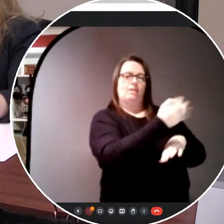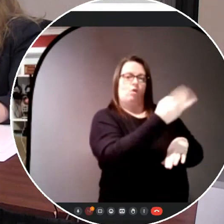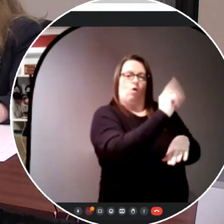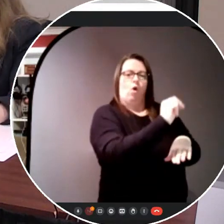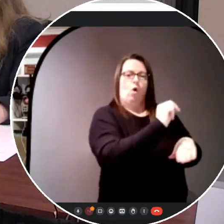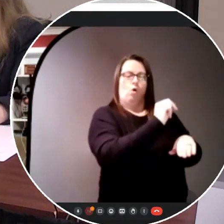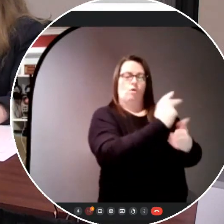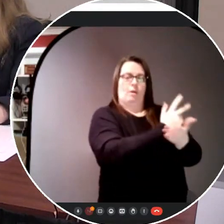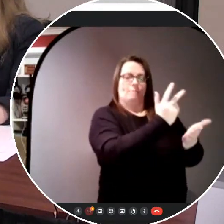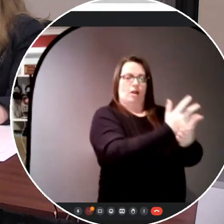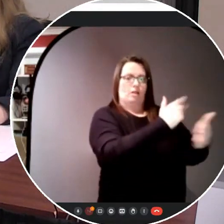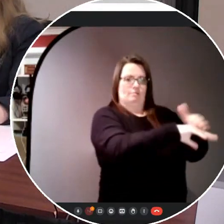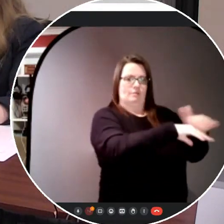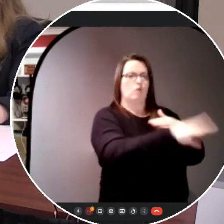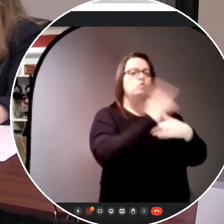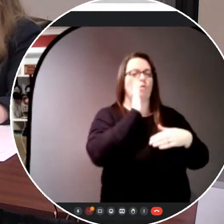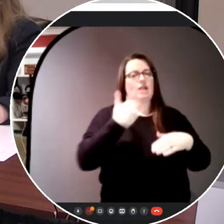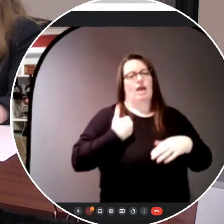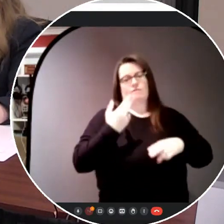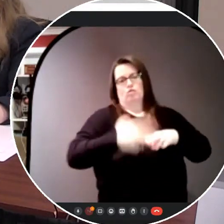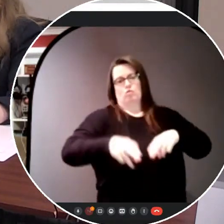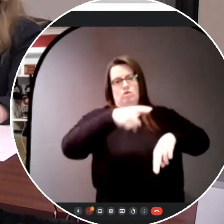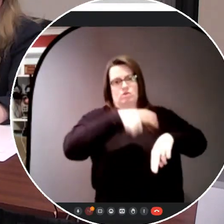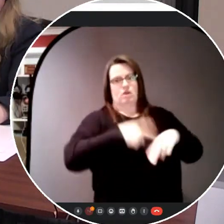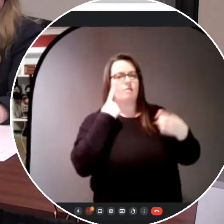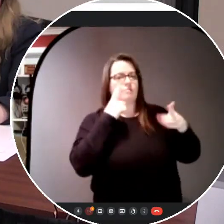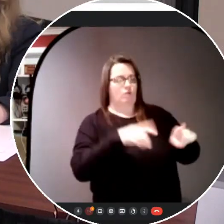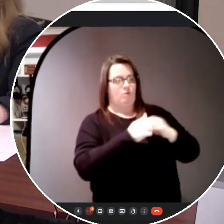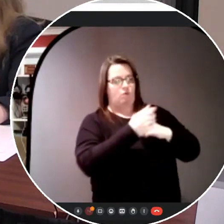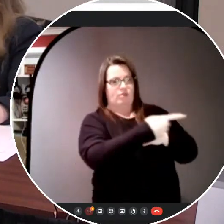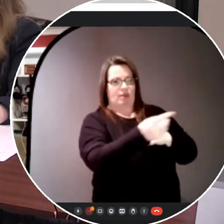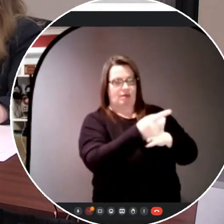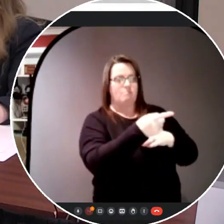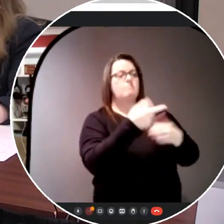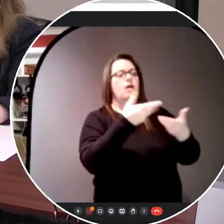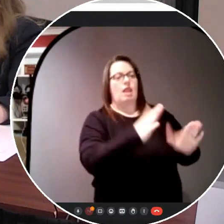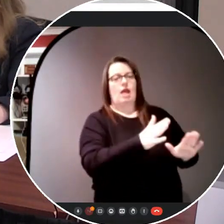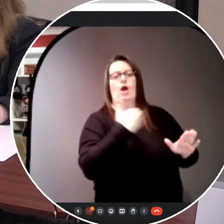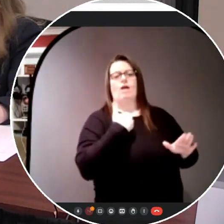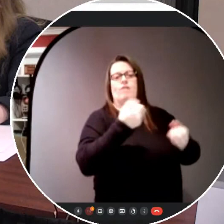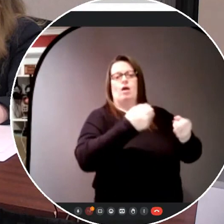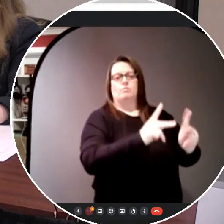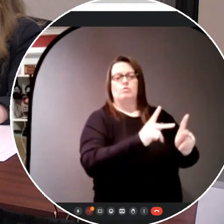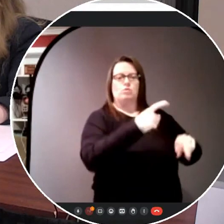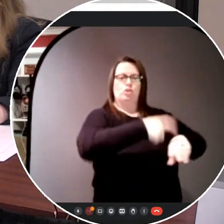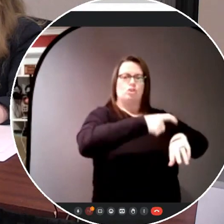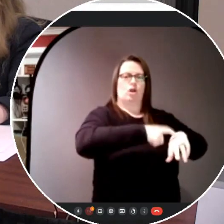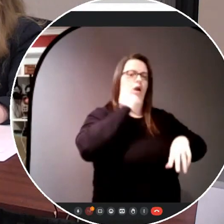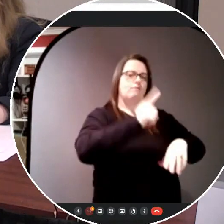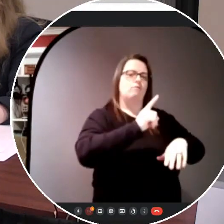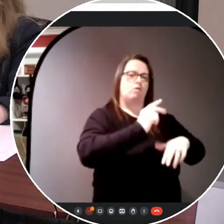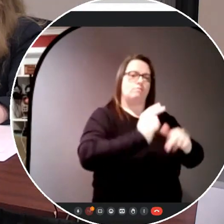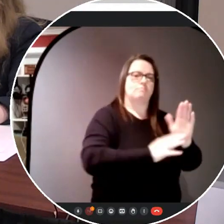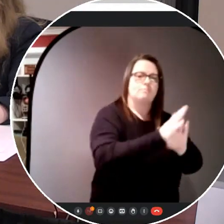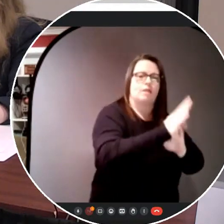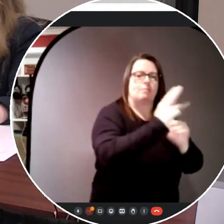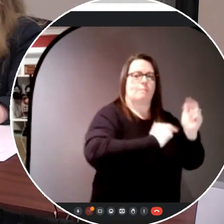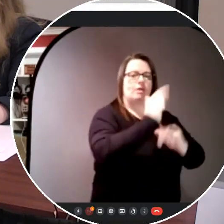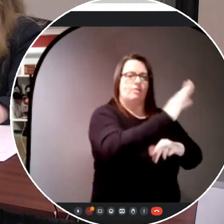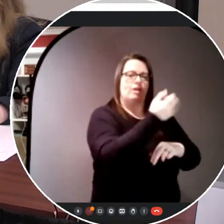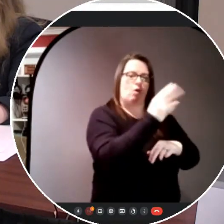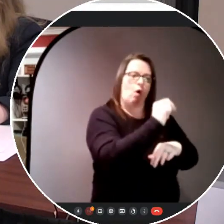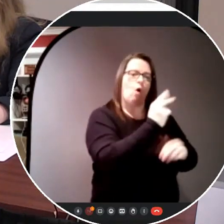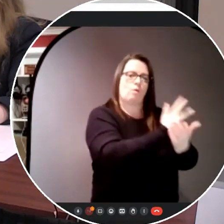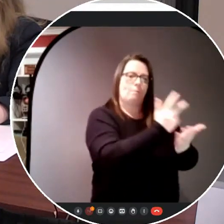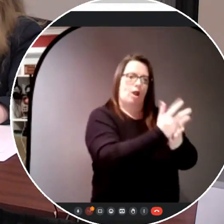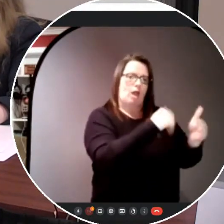to a short-term arrangement with them until such time as they build their own parking lot access. The last